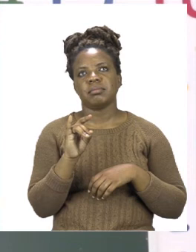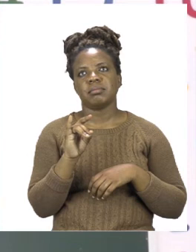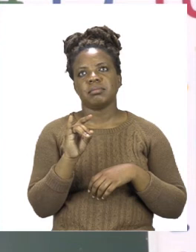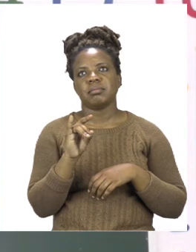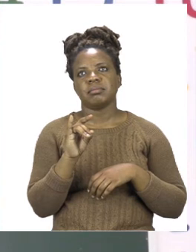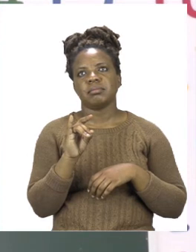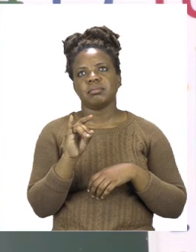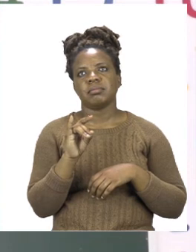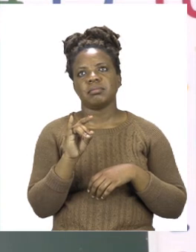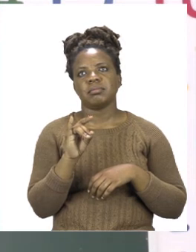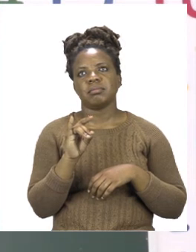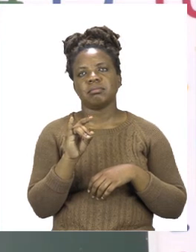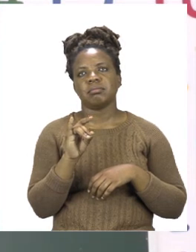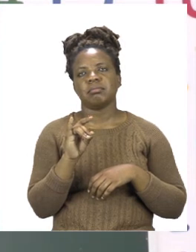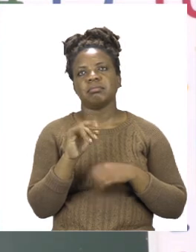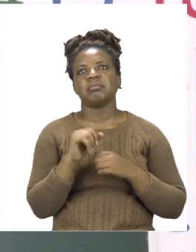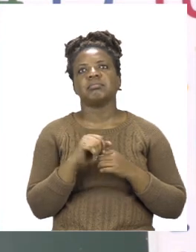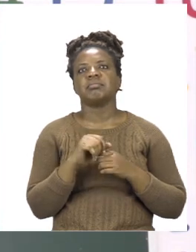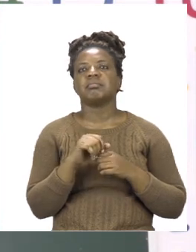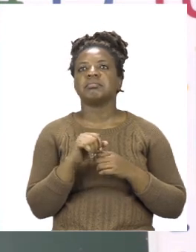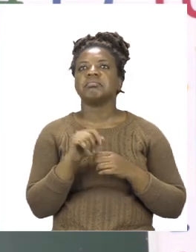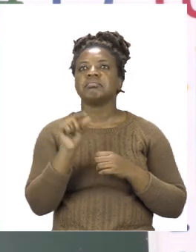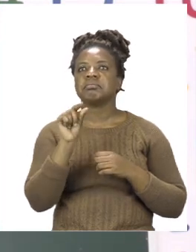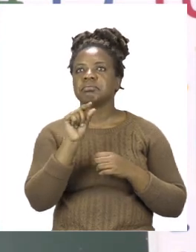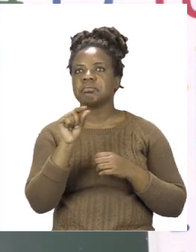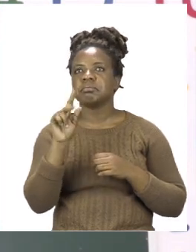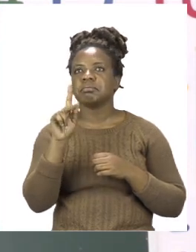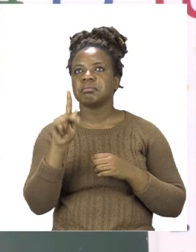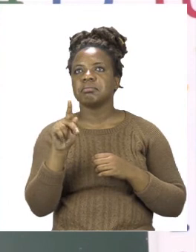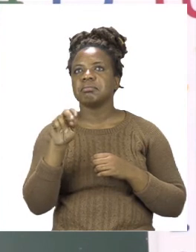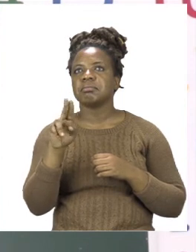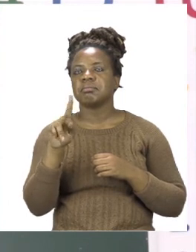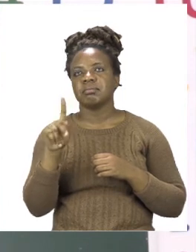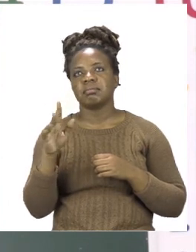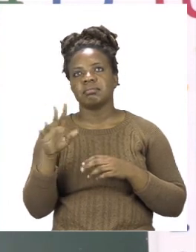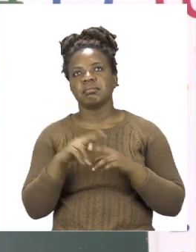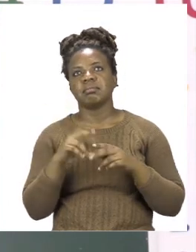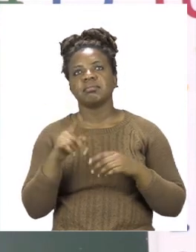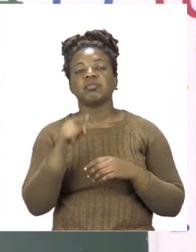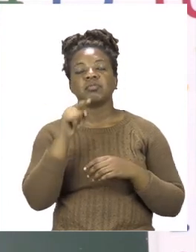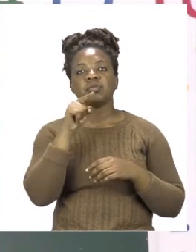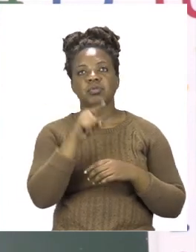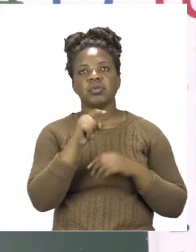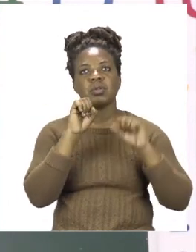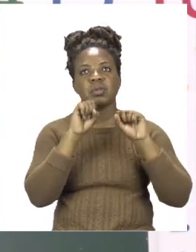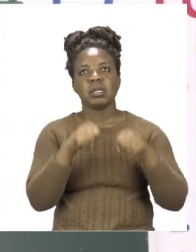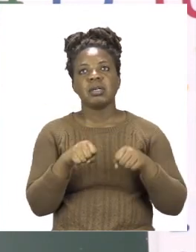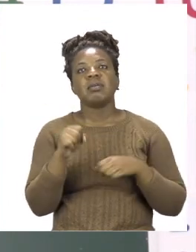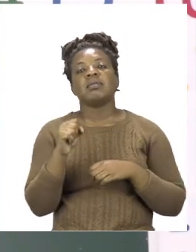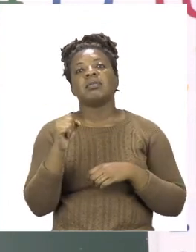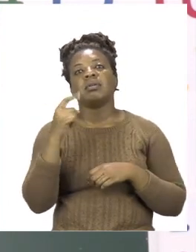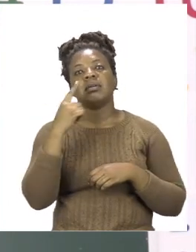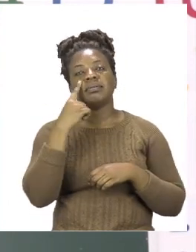And then now we have used another word. So we have you can see. See is there.